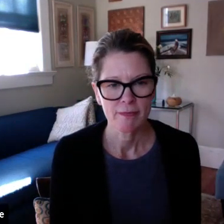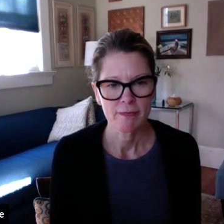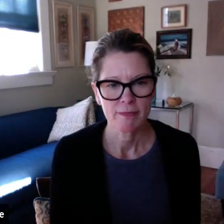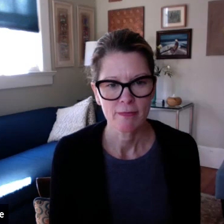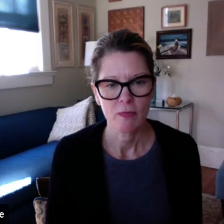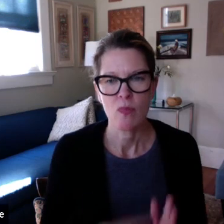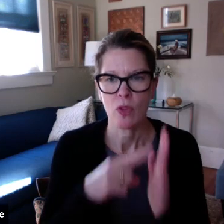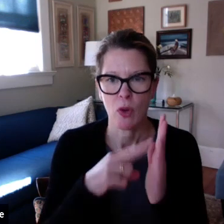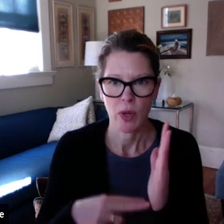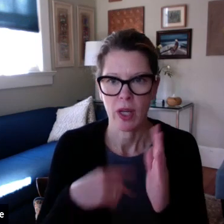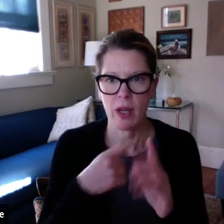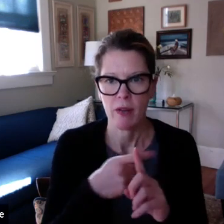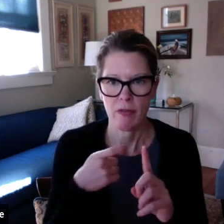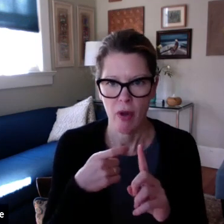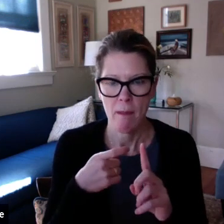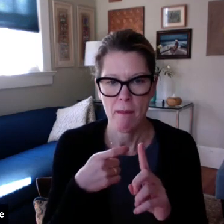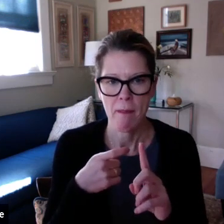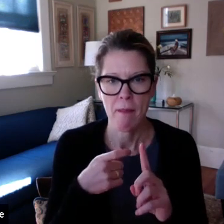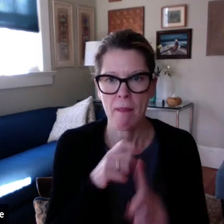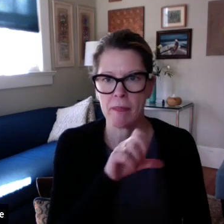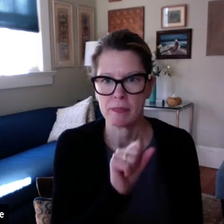A reading from the Gospel according to St. John.